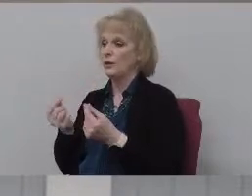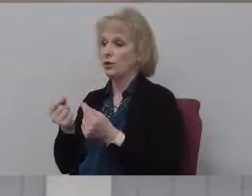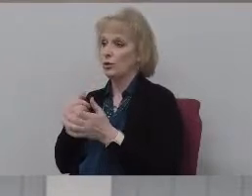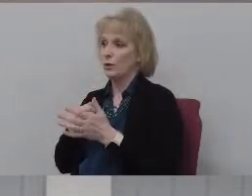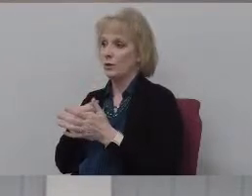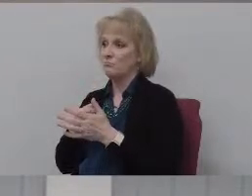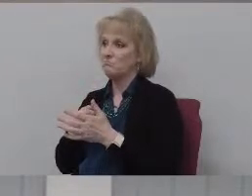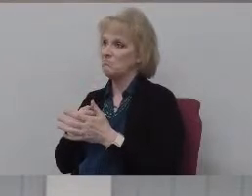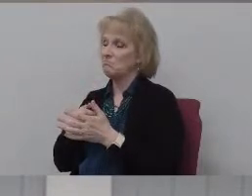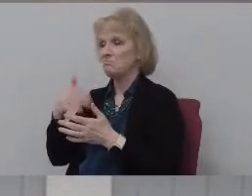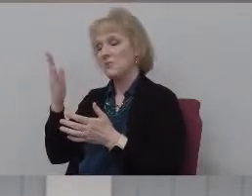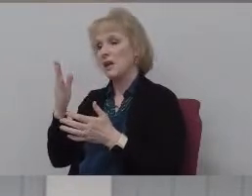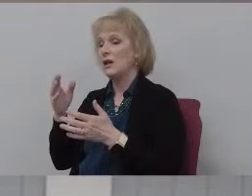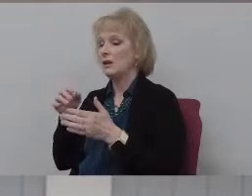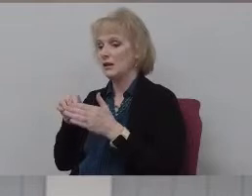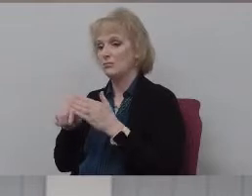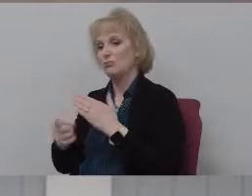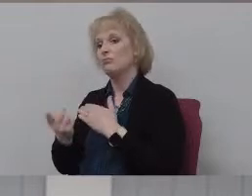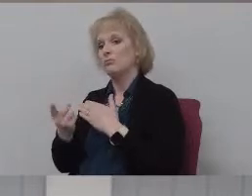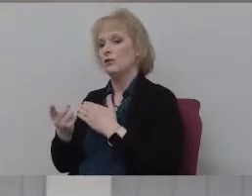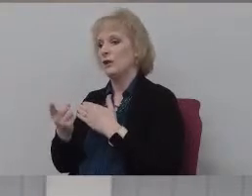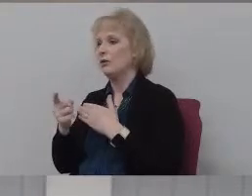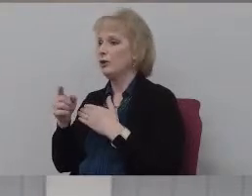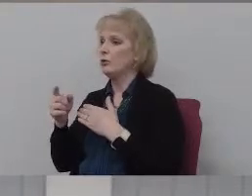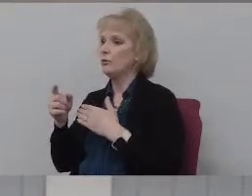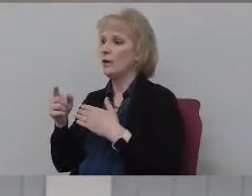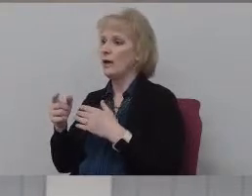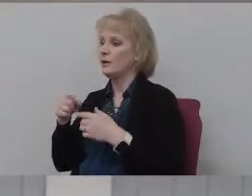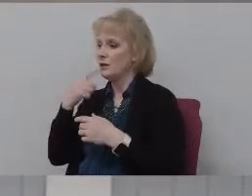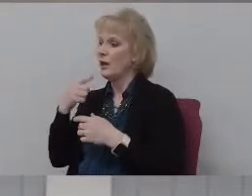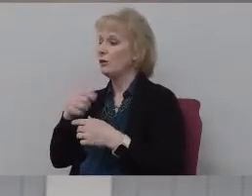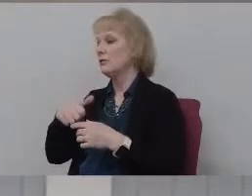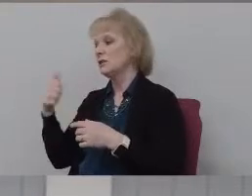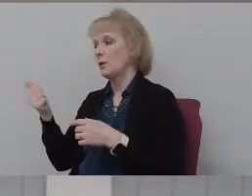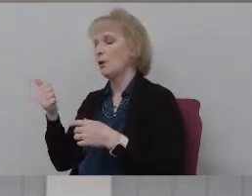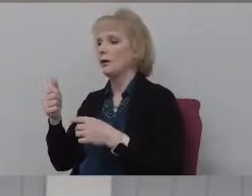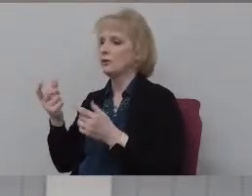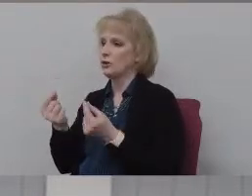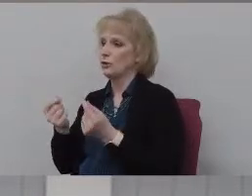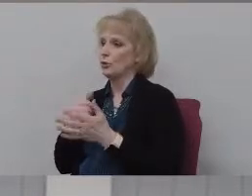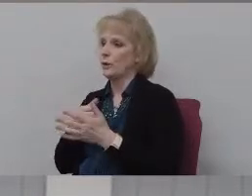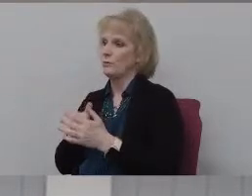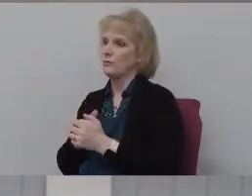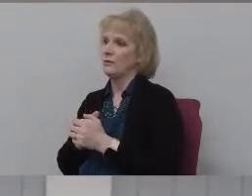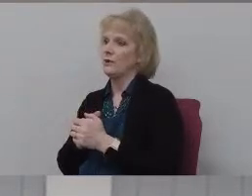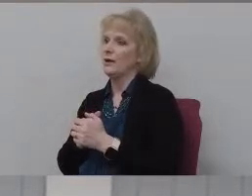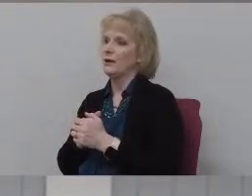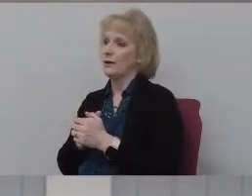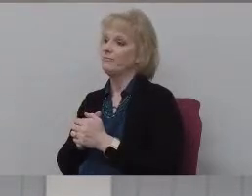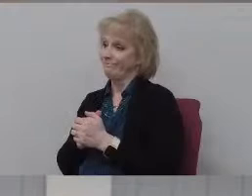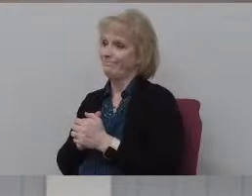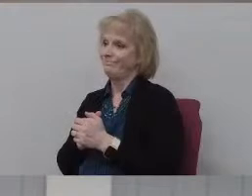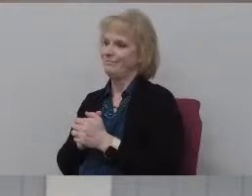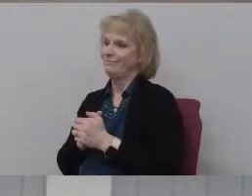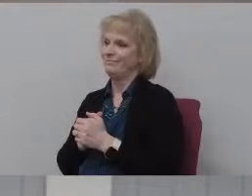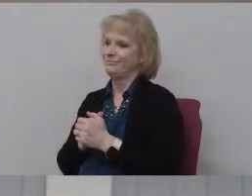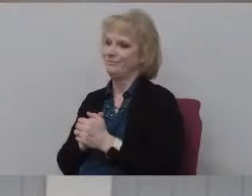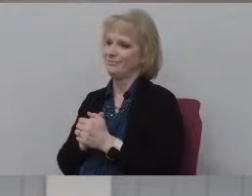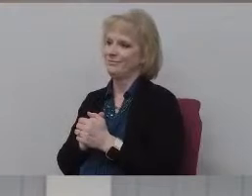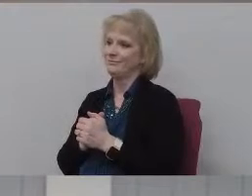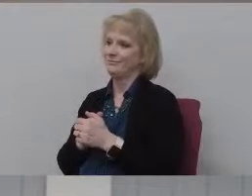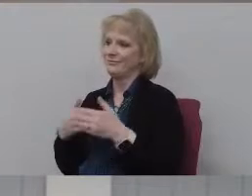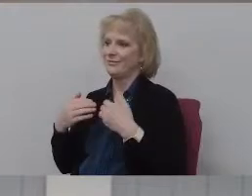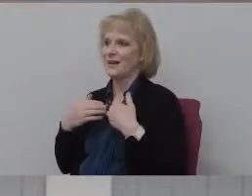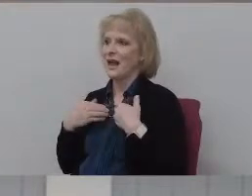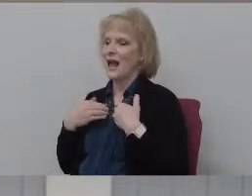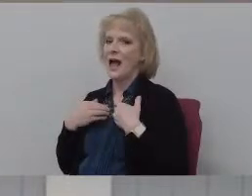And He's got and He would be glorified in doing that. And it's His business, it's His place. Have a heart for it.